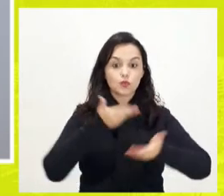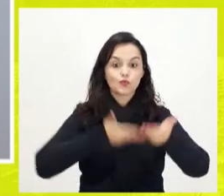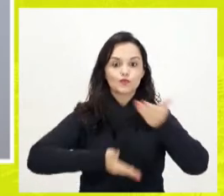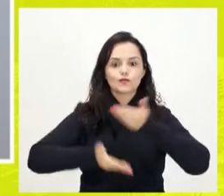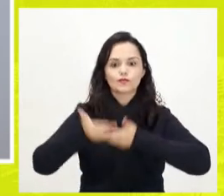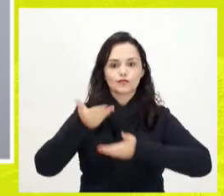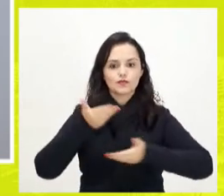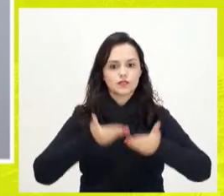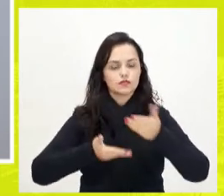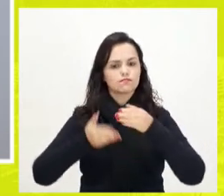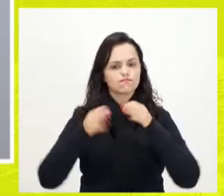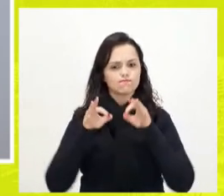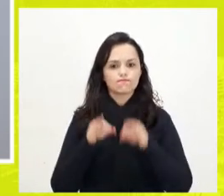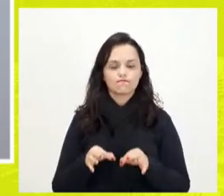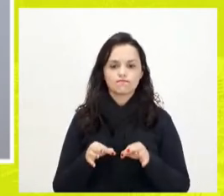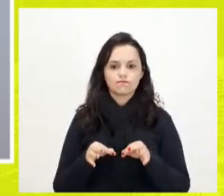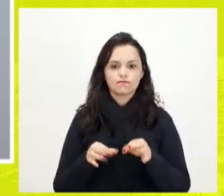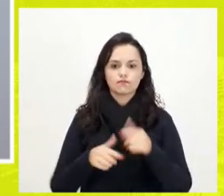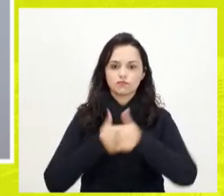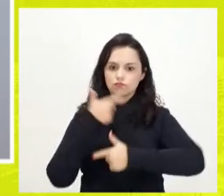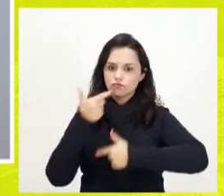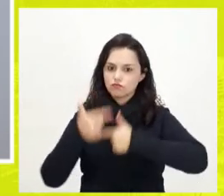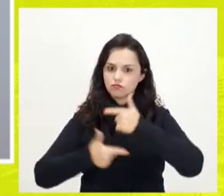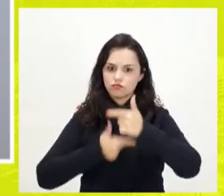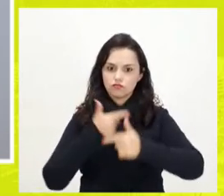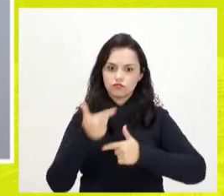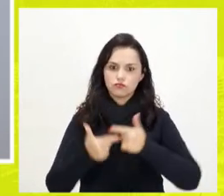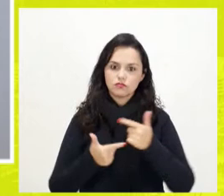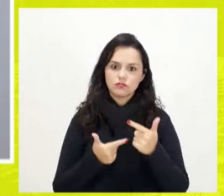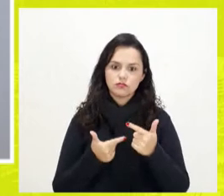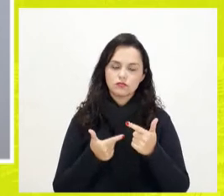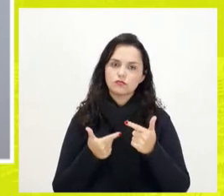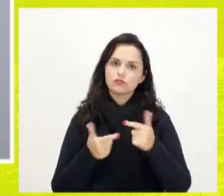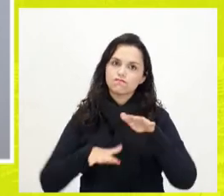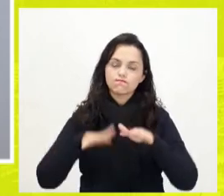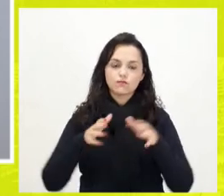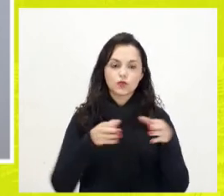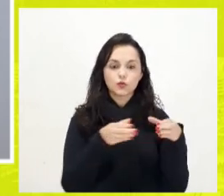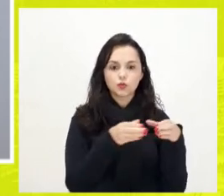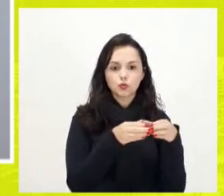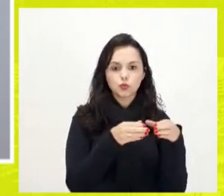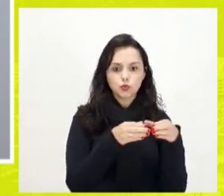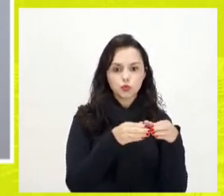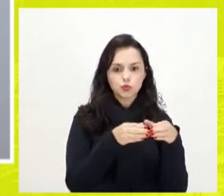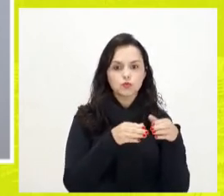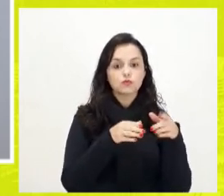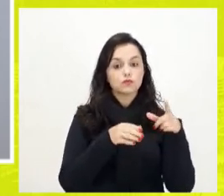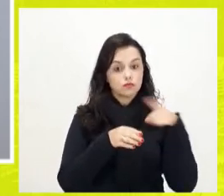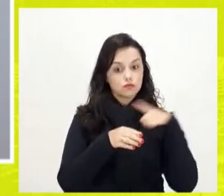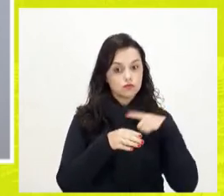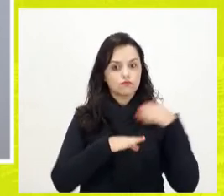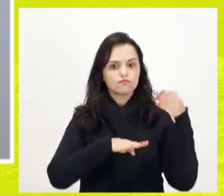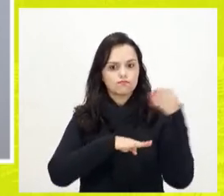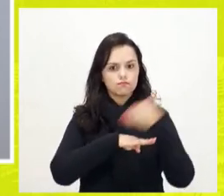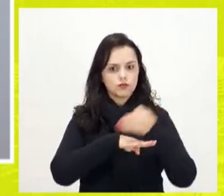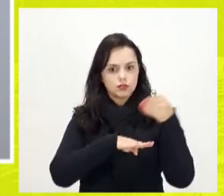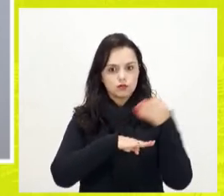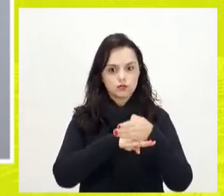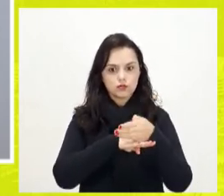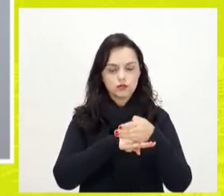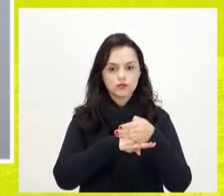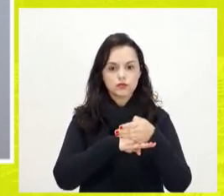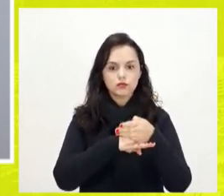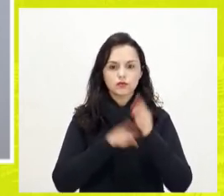structure for collaboration i mean nothing formal only groups that were acting